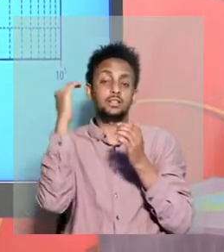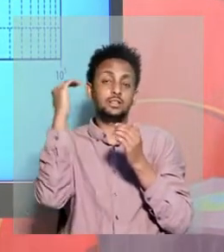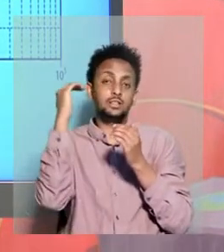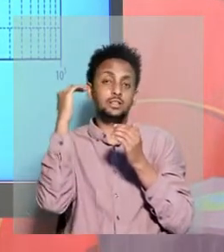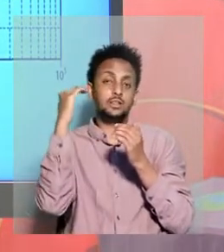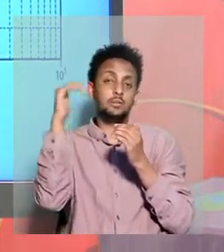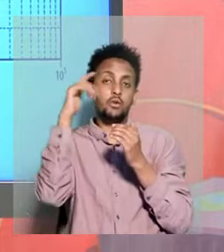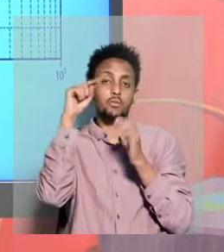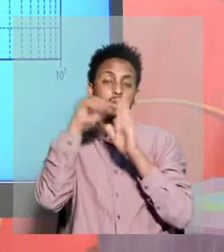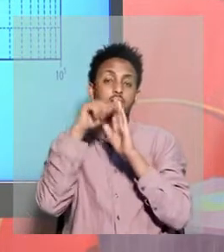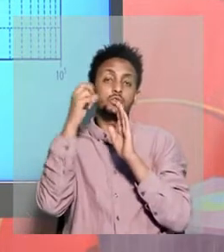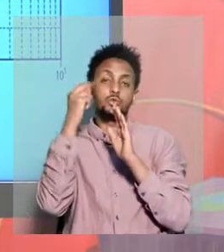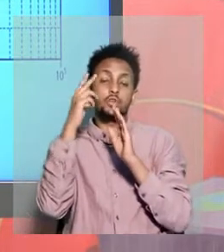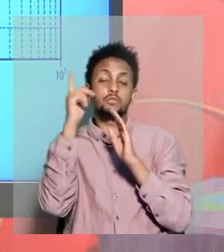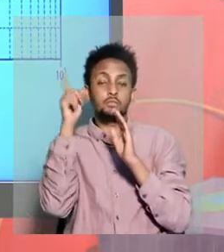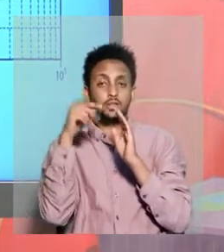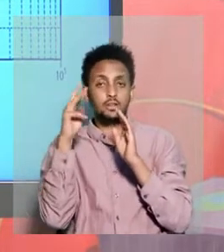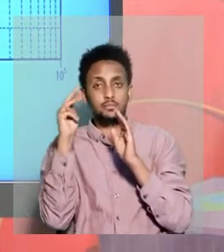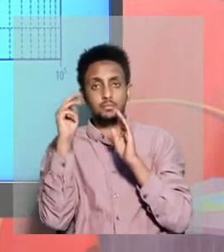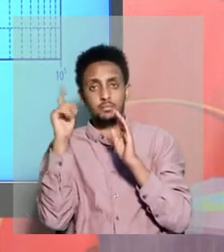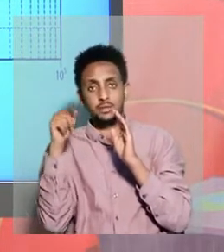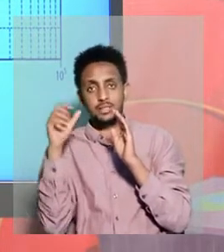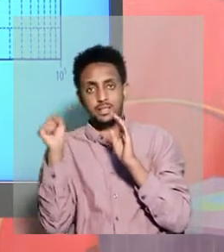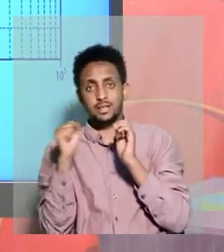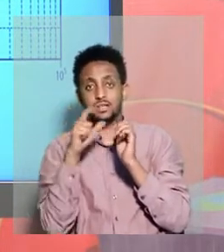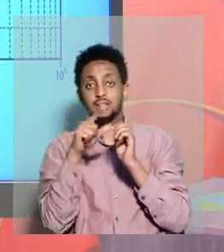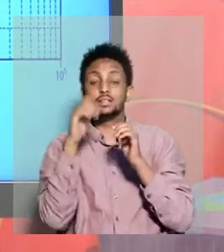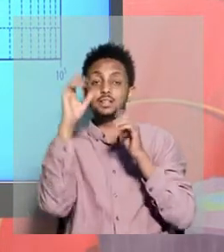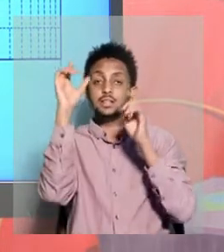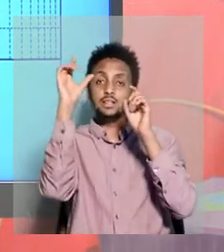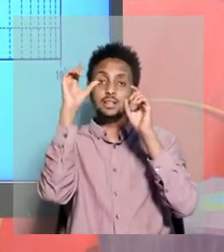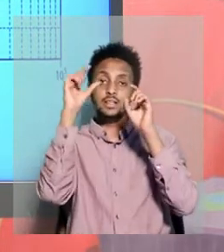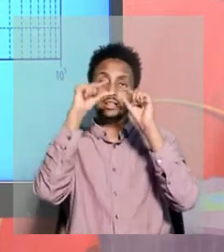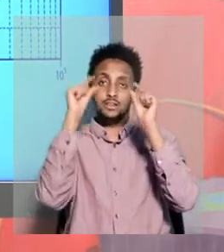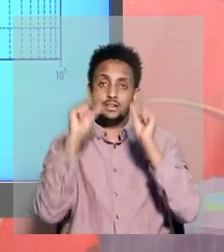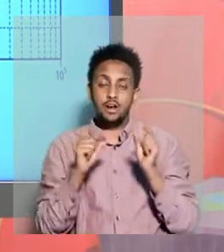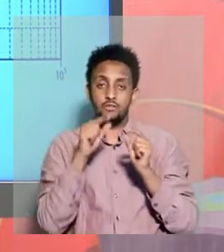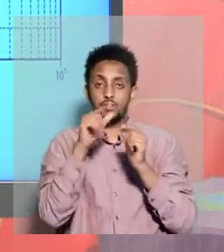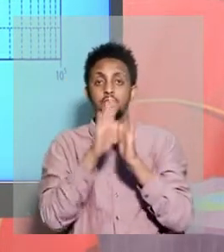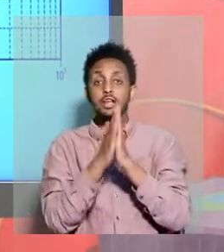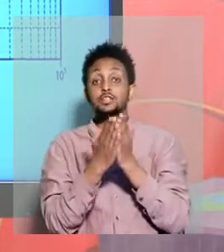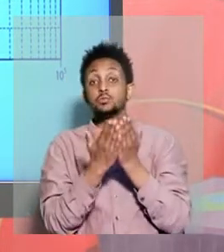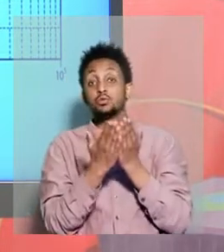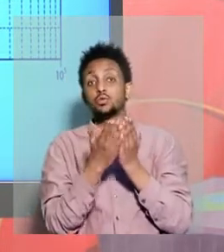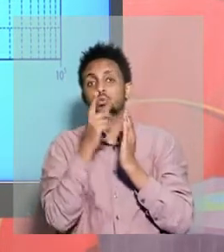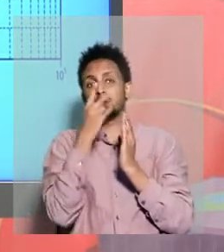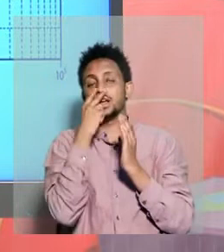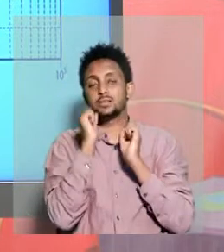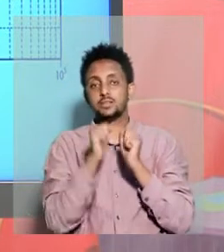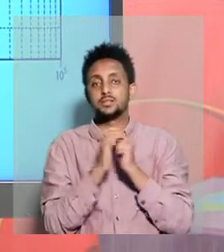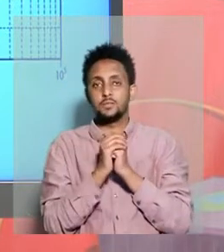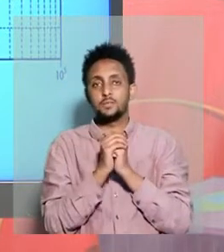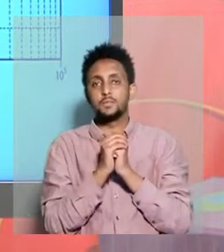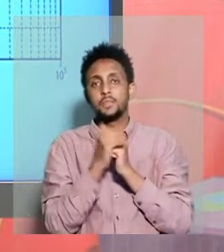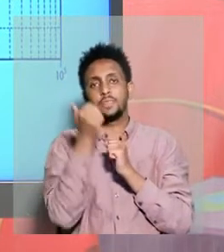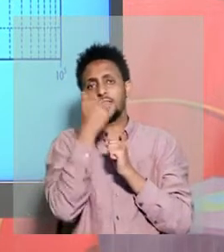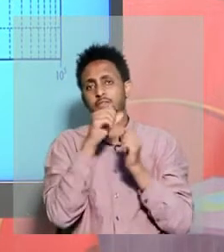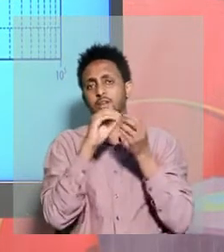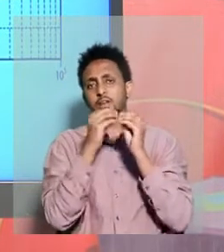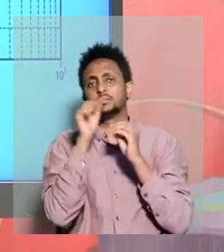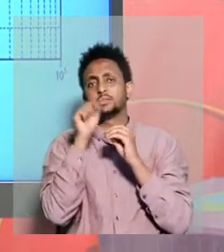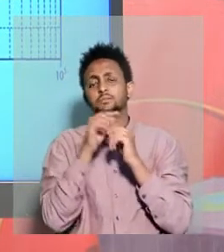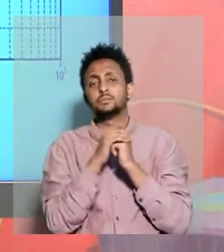of minus 12 watt per meter squared. This graph has, in your textbook, you can see that every number are